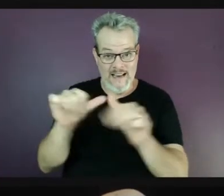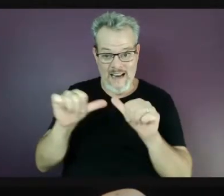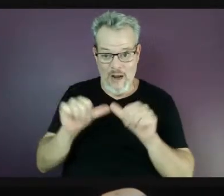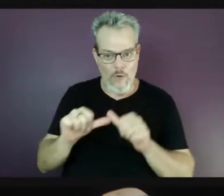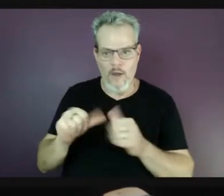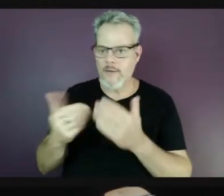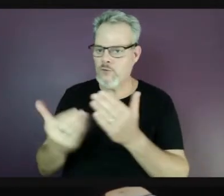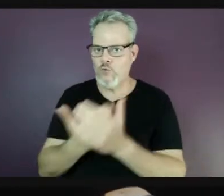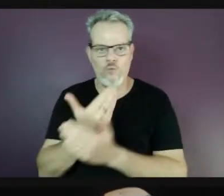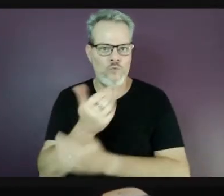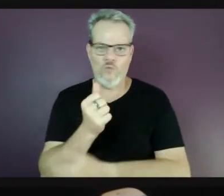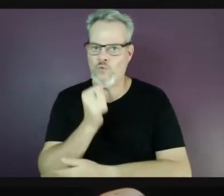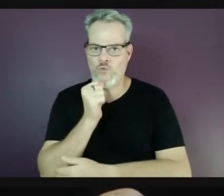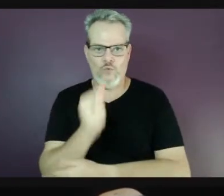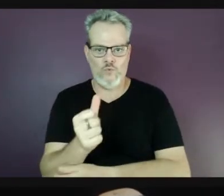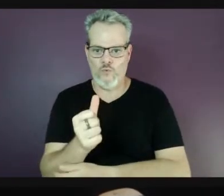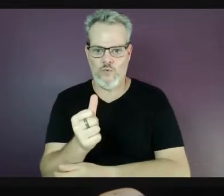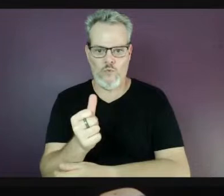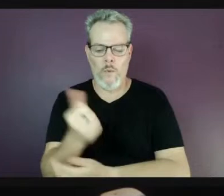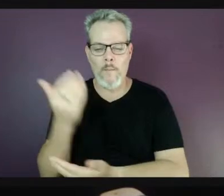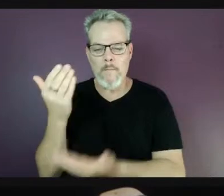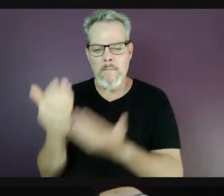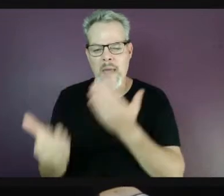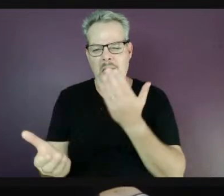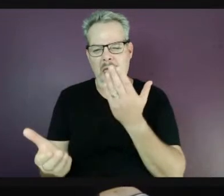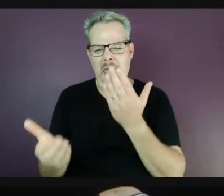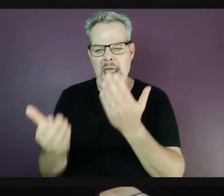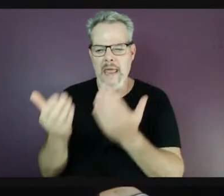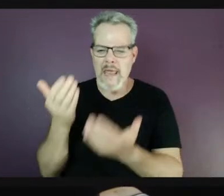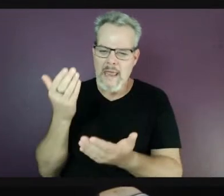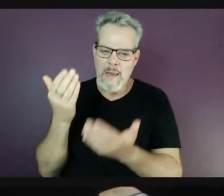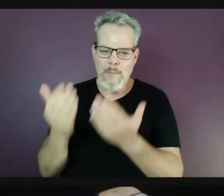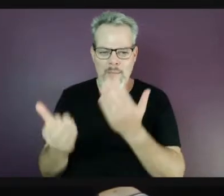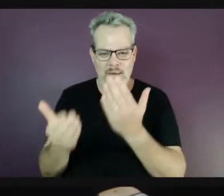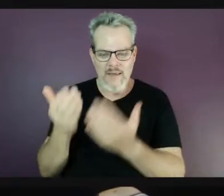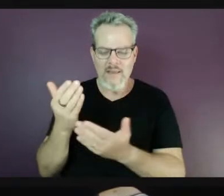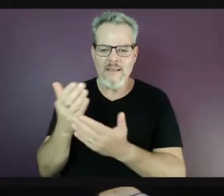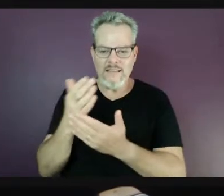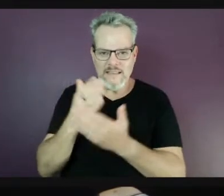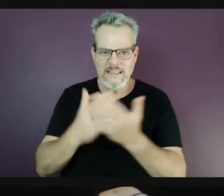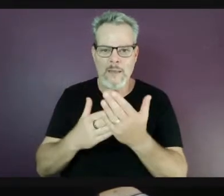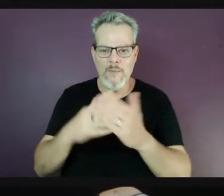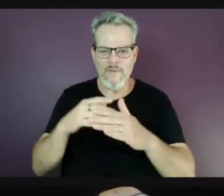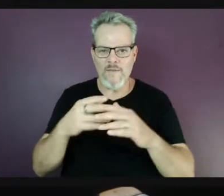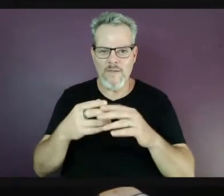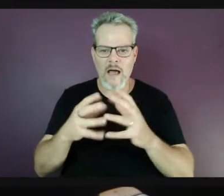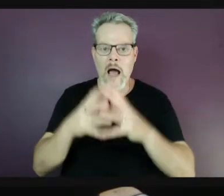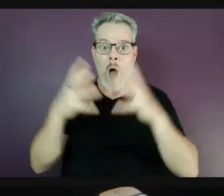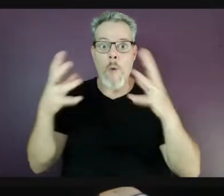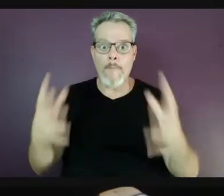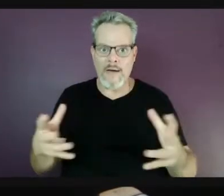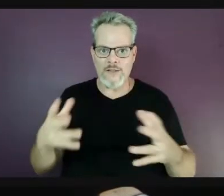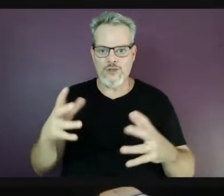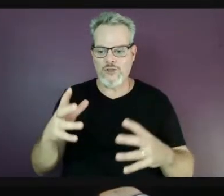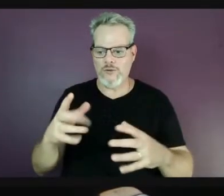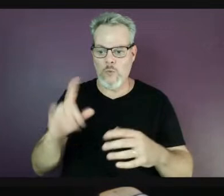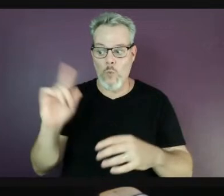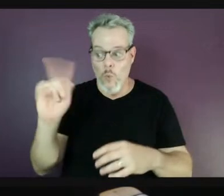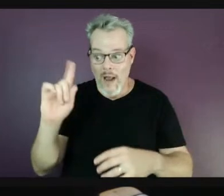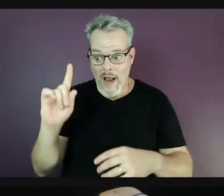new. Maybe if anything, it might be the rates of uplift might be the difference there, but actually where it's happening and how it's